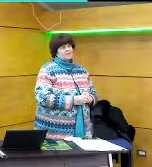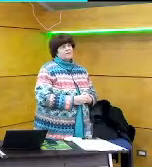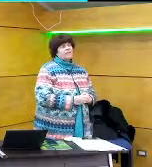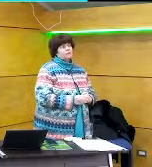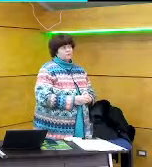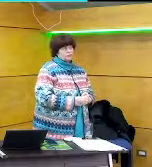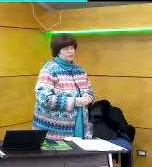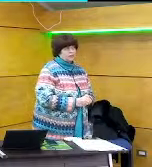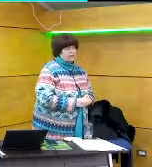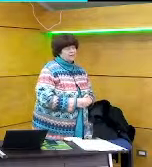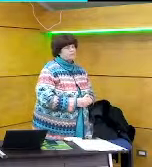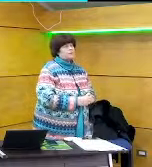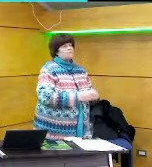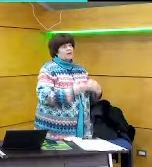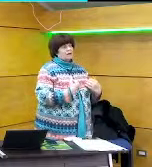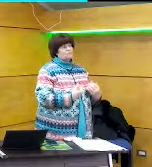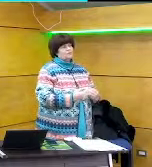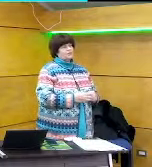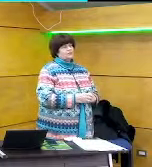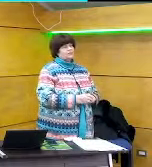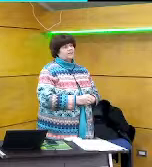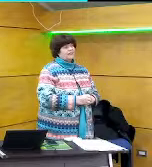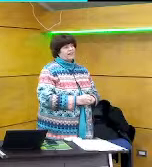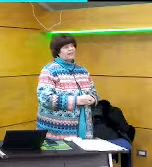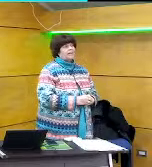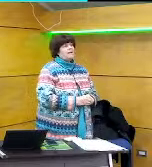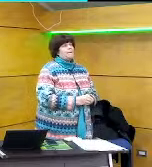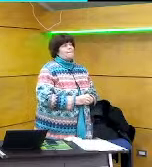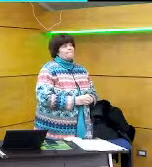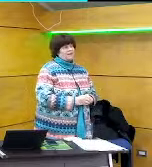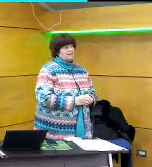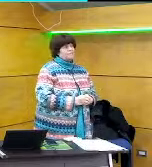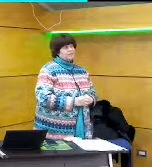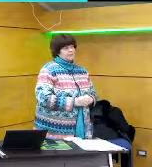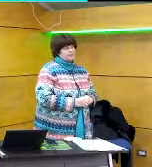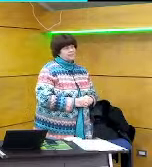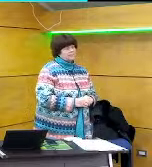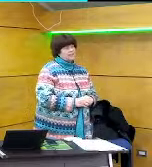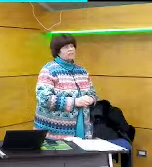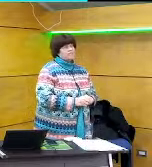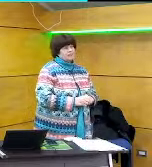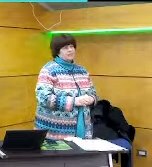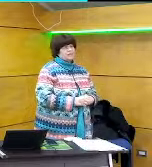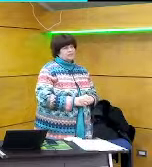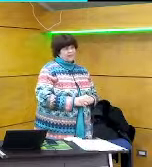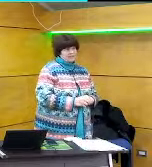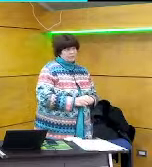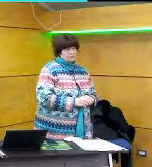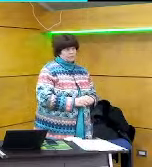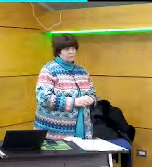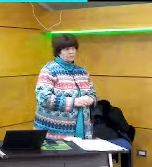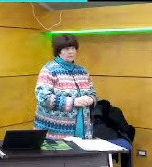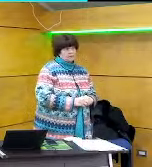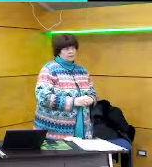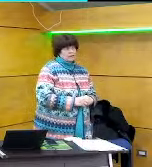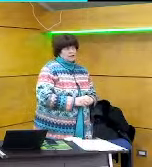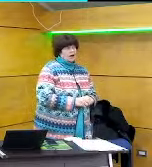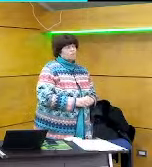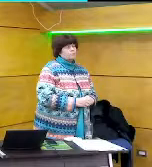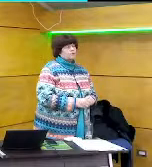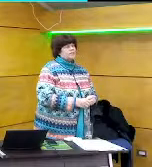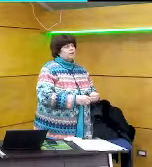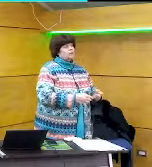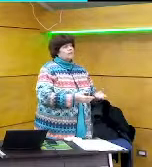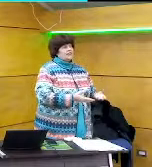I think here in Chile, it's been my observation that many of the things that are done in the classroom